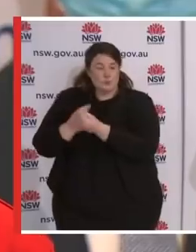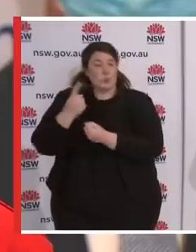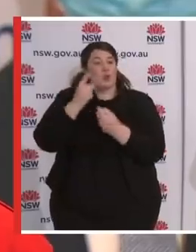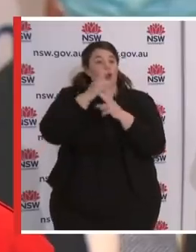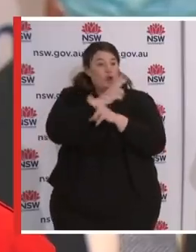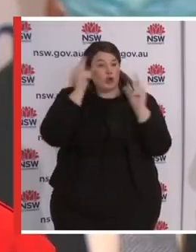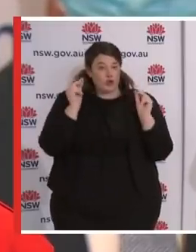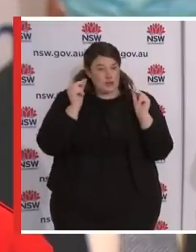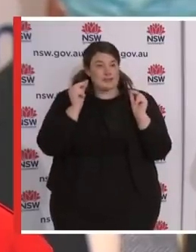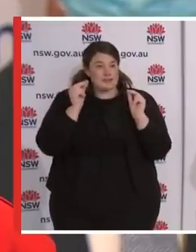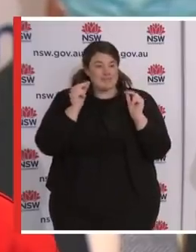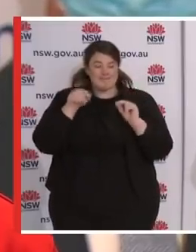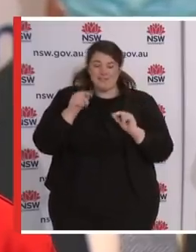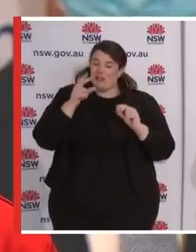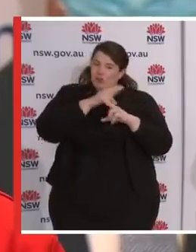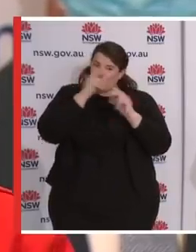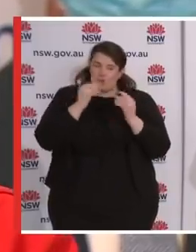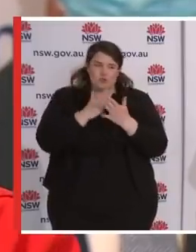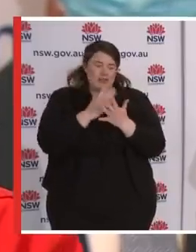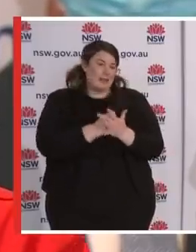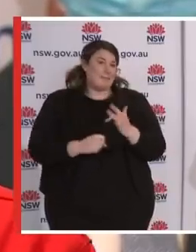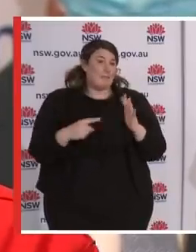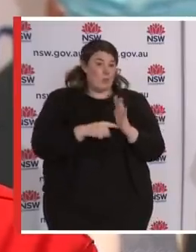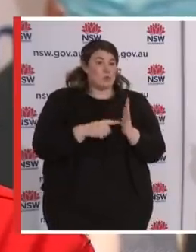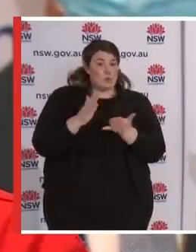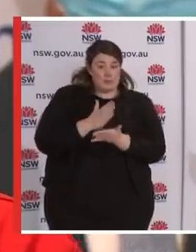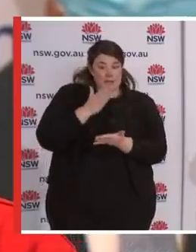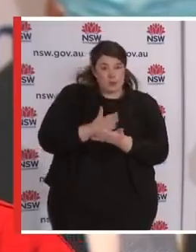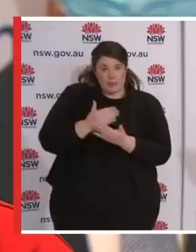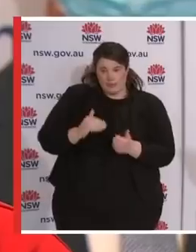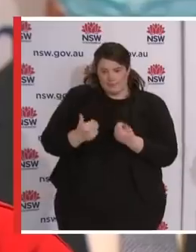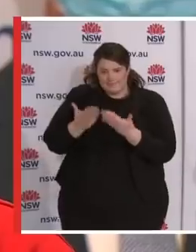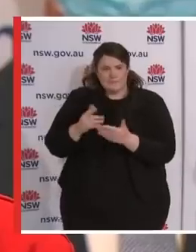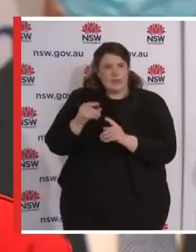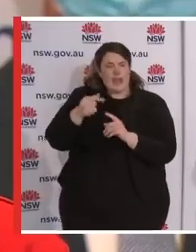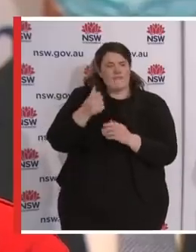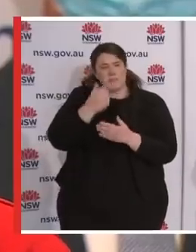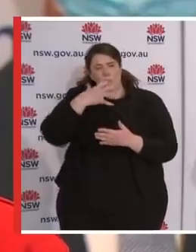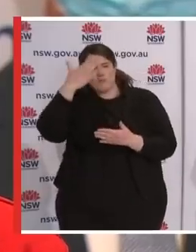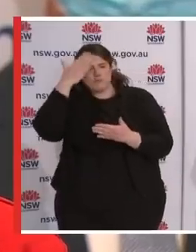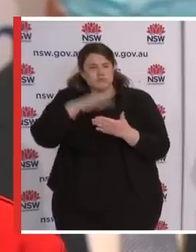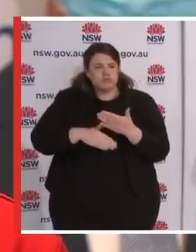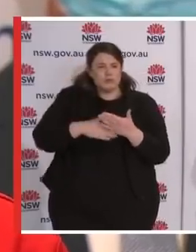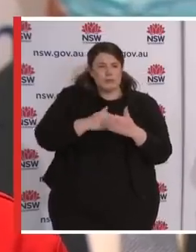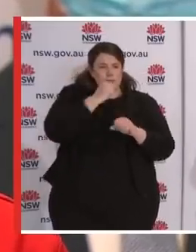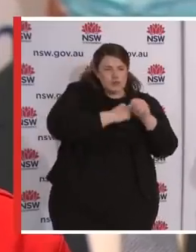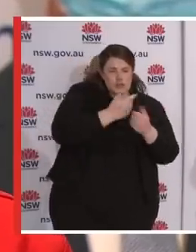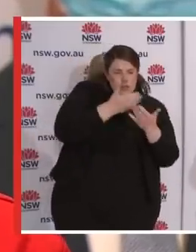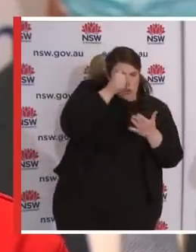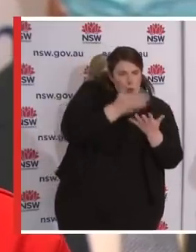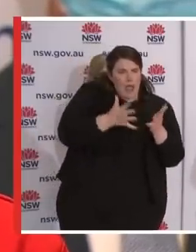nurses are absolutely vital to providing the technical skills of looking after the machines, are vital to looking after the